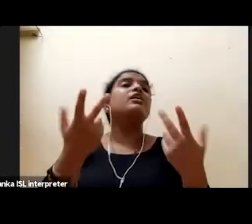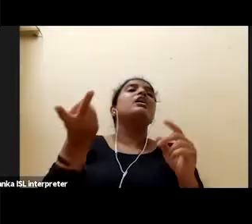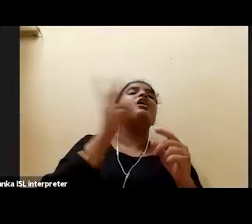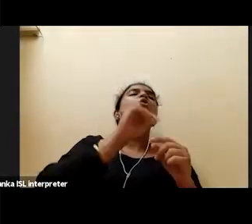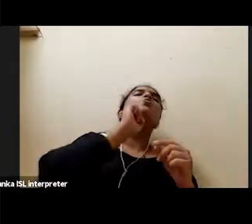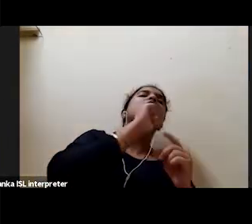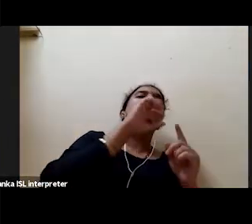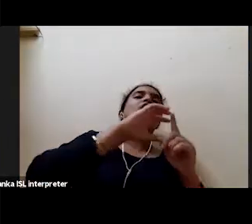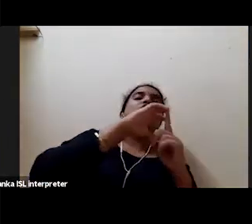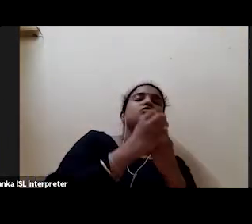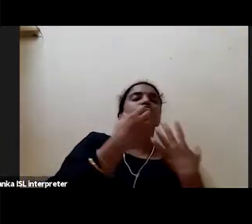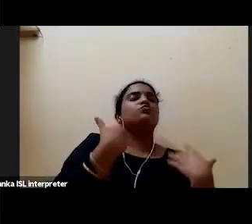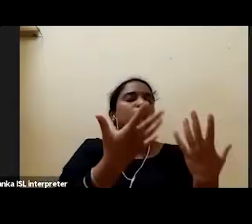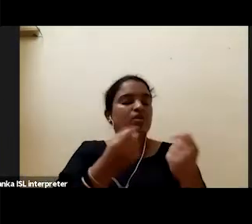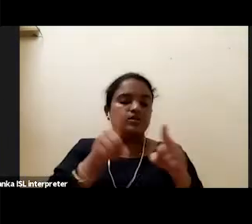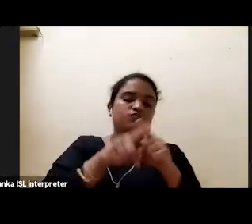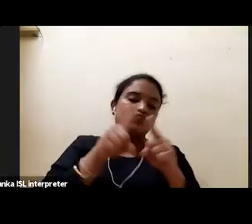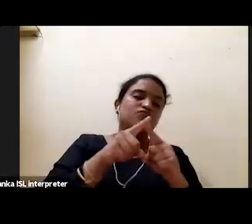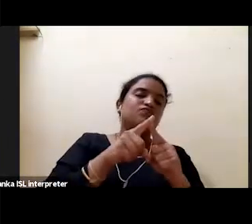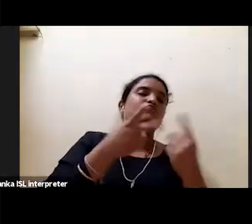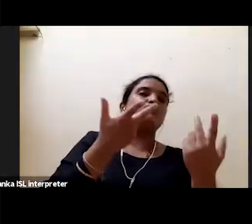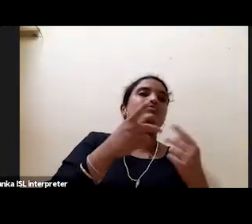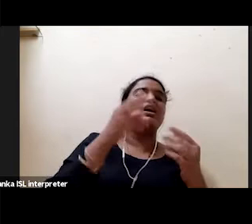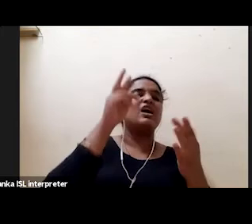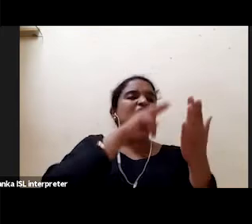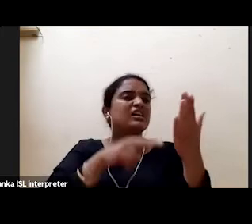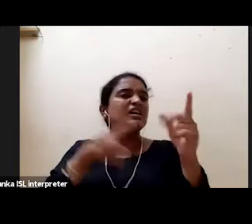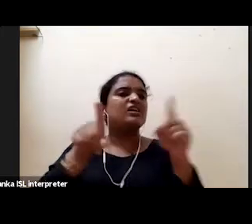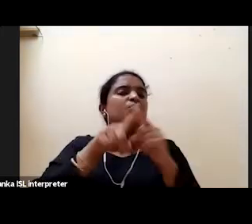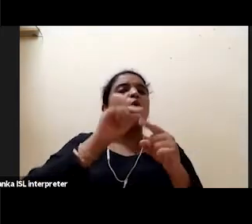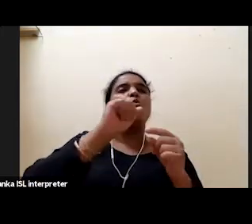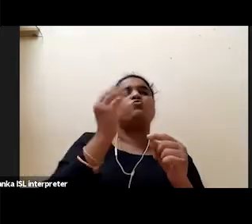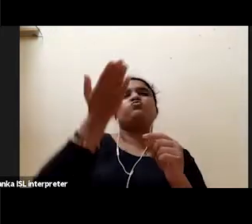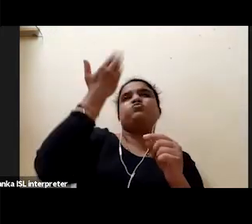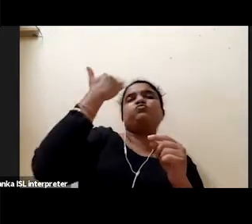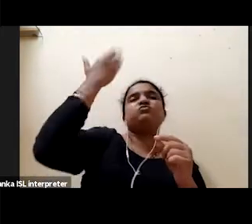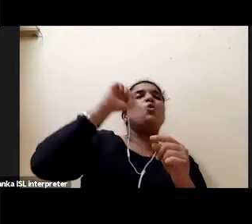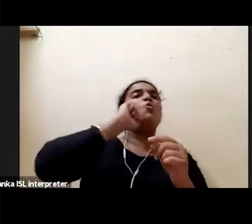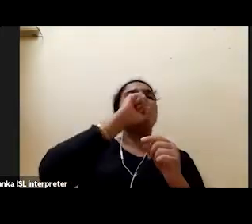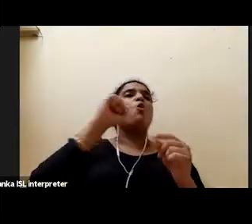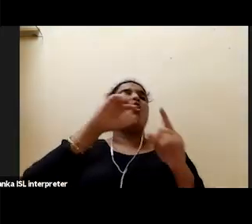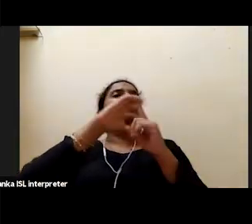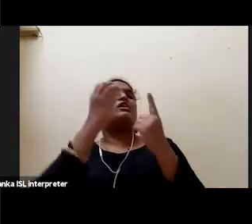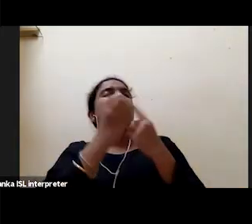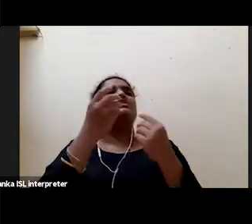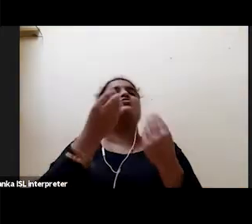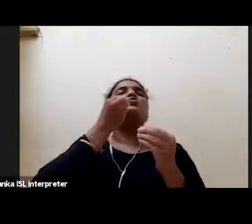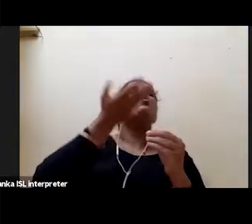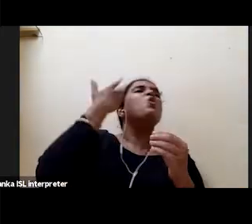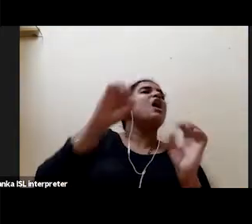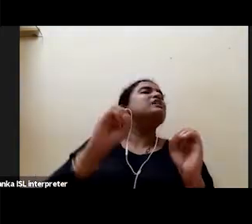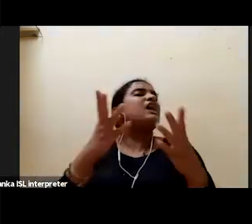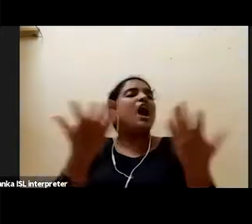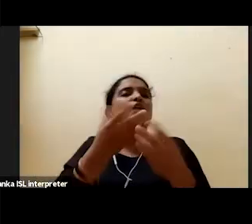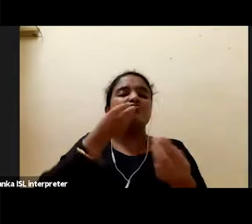culture and wants to read long reads about culture, communities, history of certain dishes,